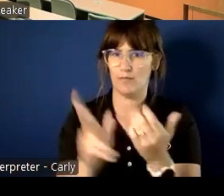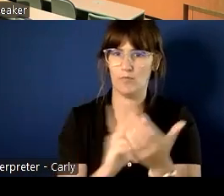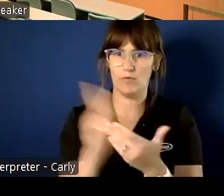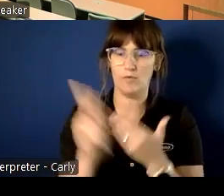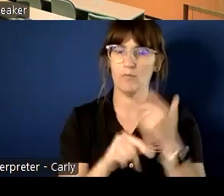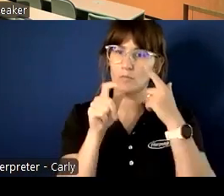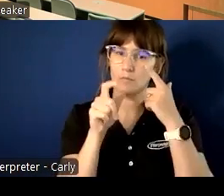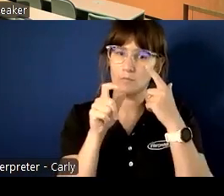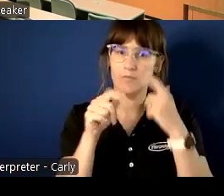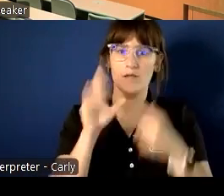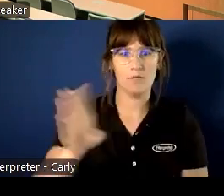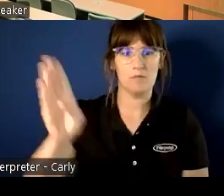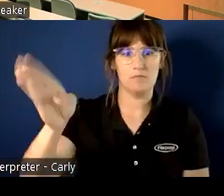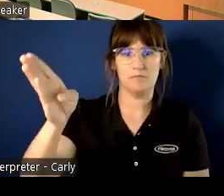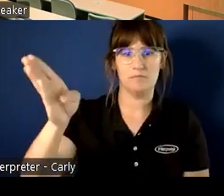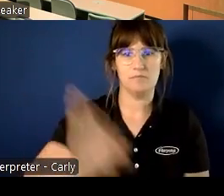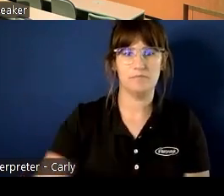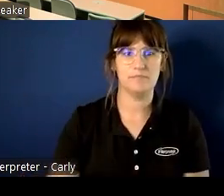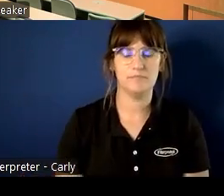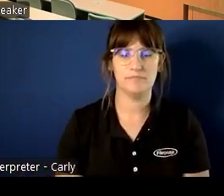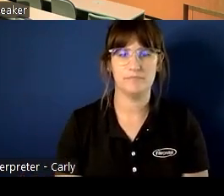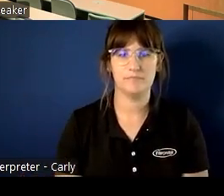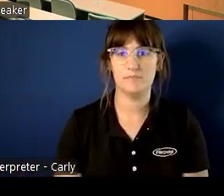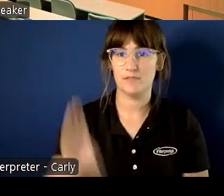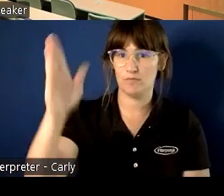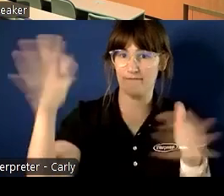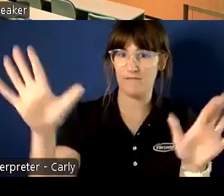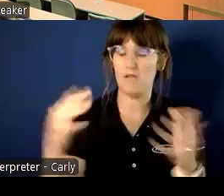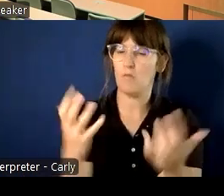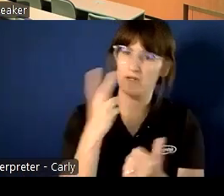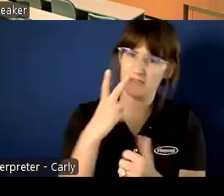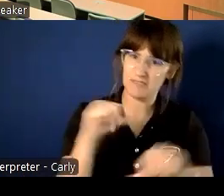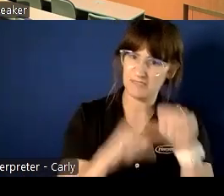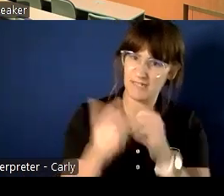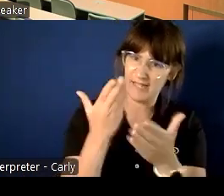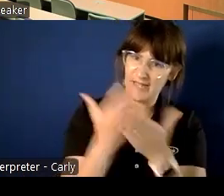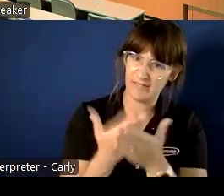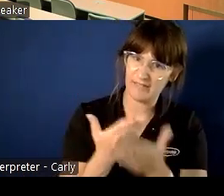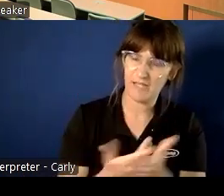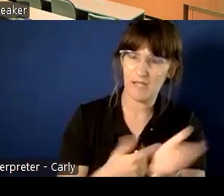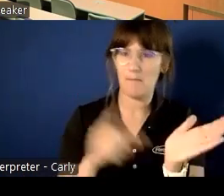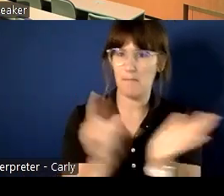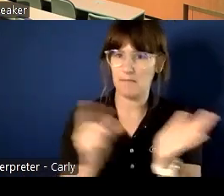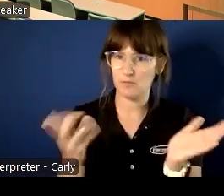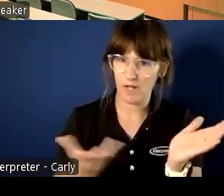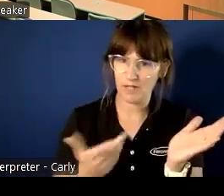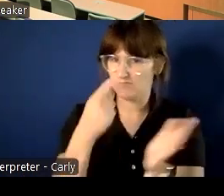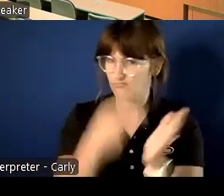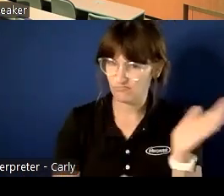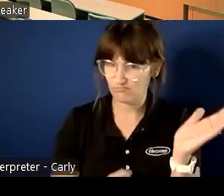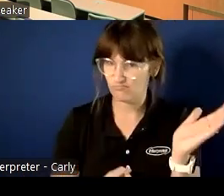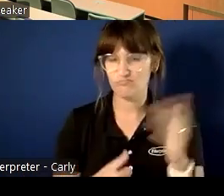do presentation. And then we ask for their scientific evidence, right? Published literature, and